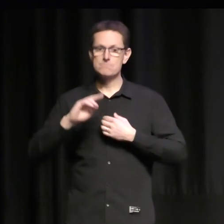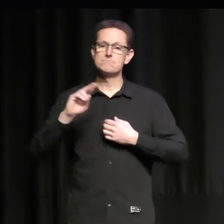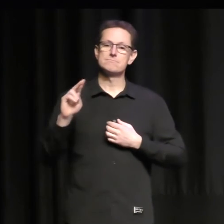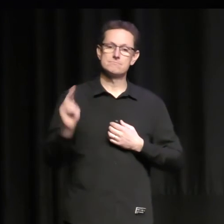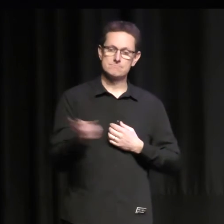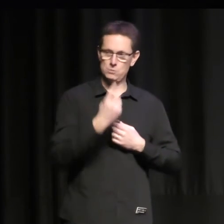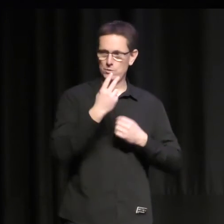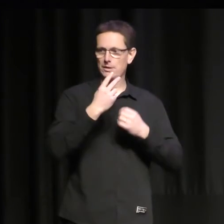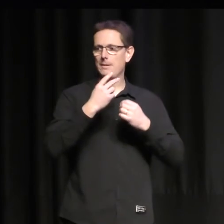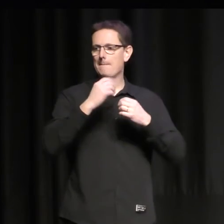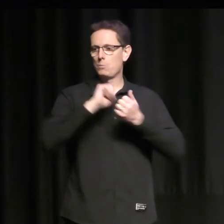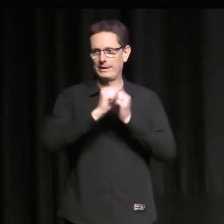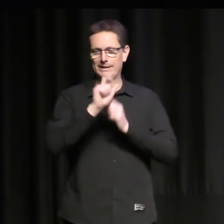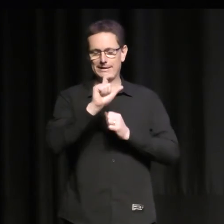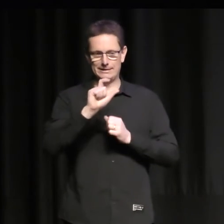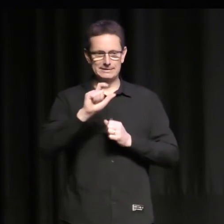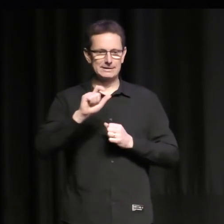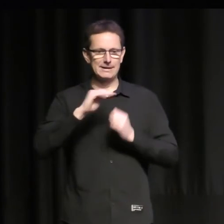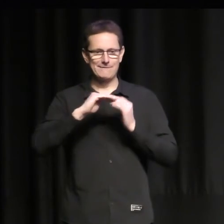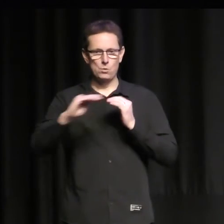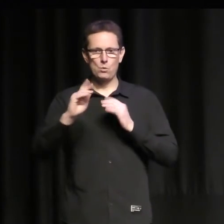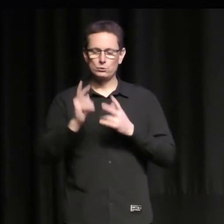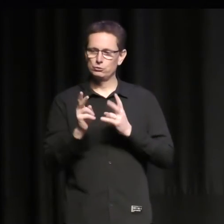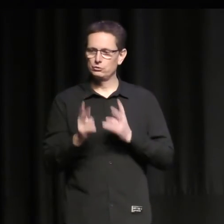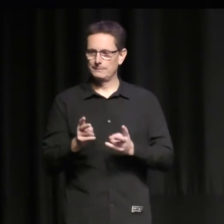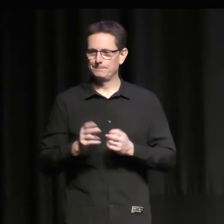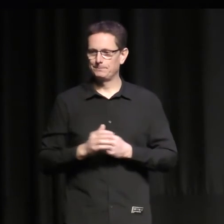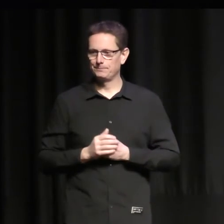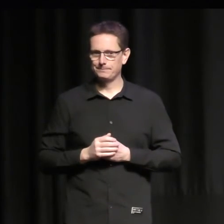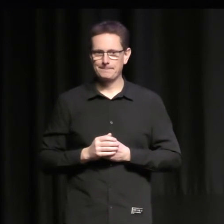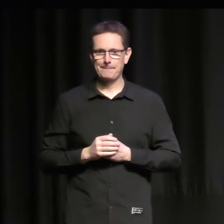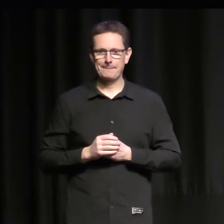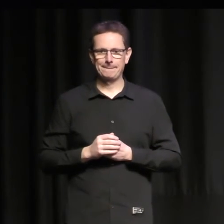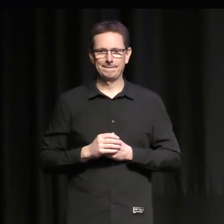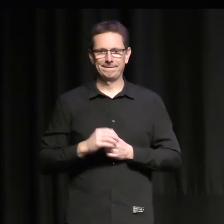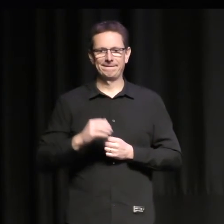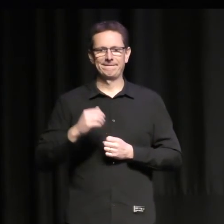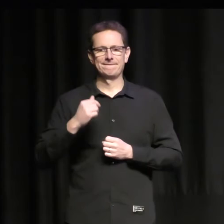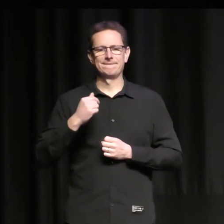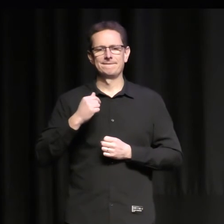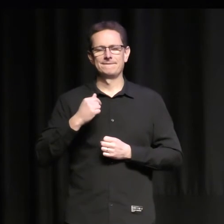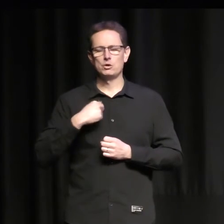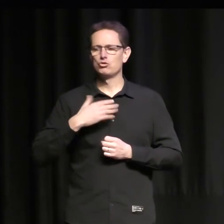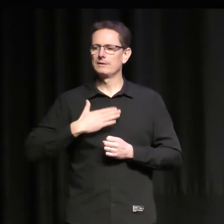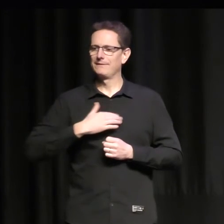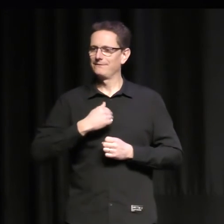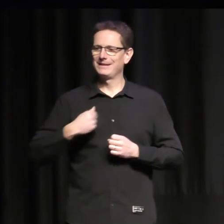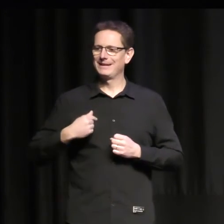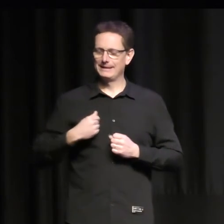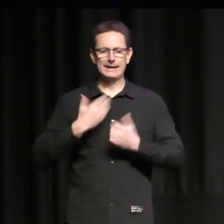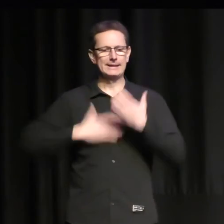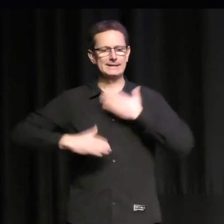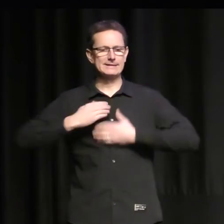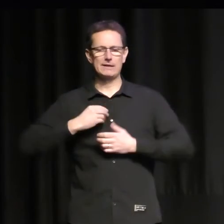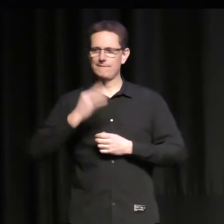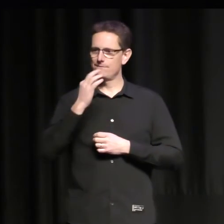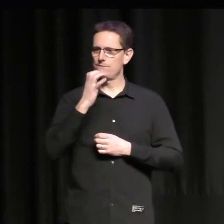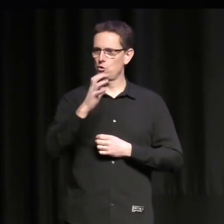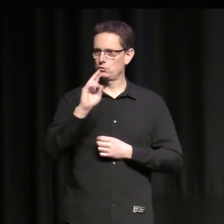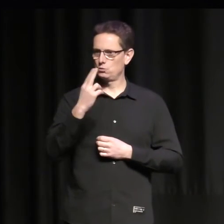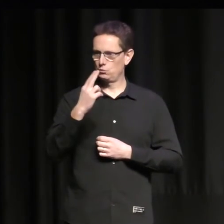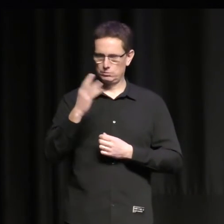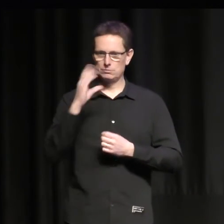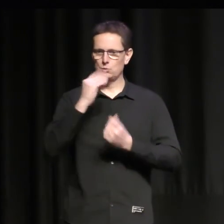level. I think we are in a very interesting phase also in terms of political